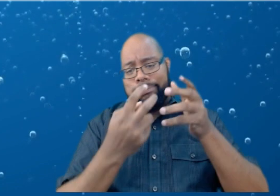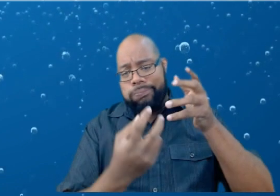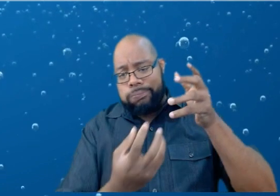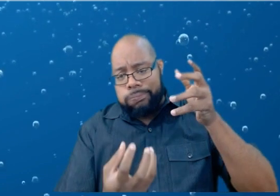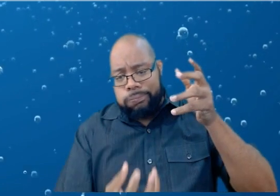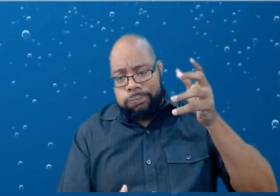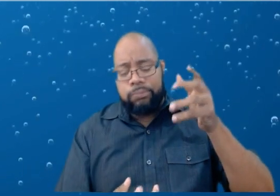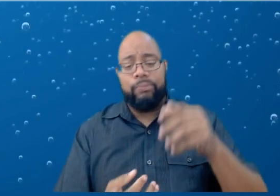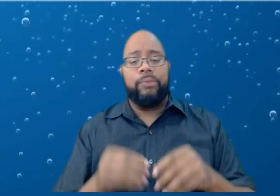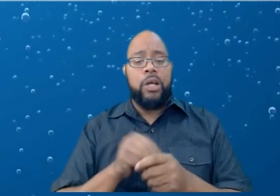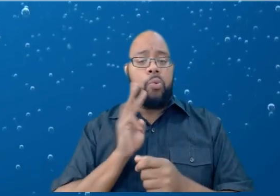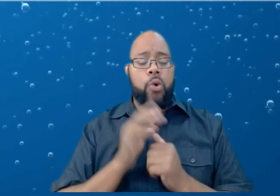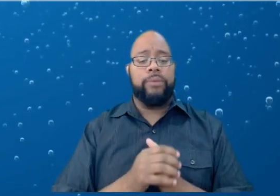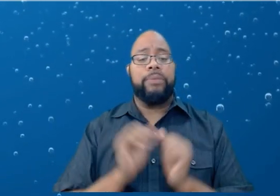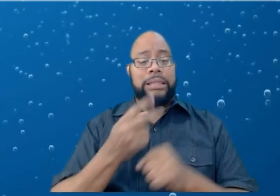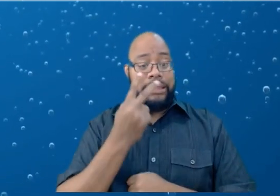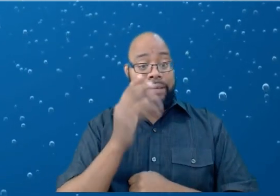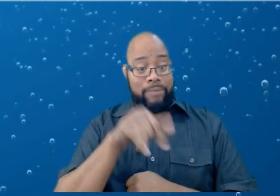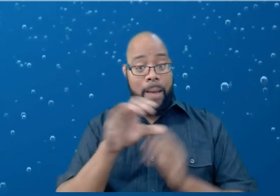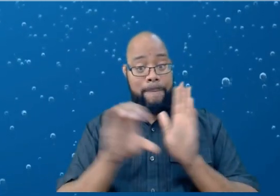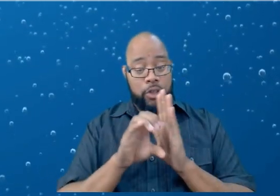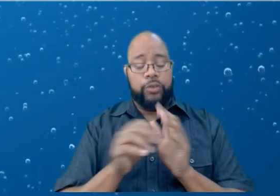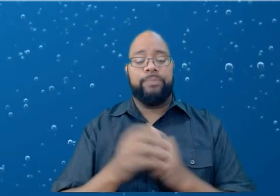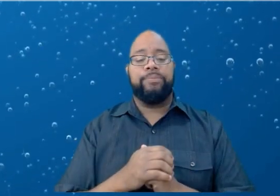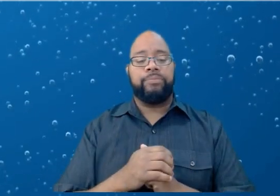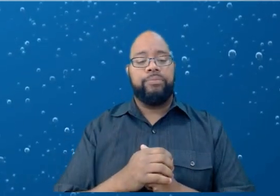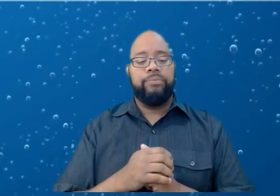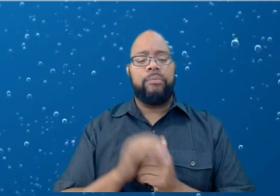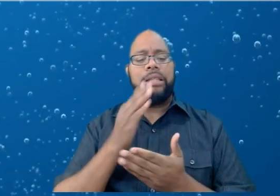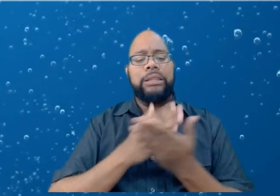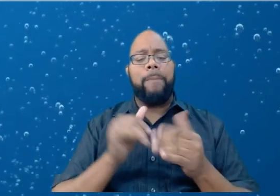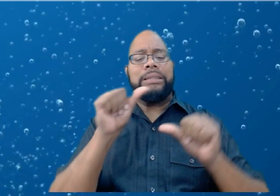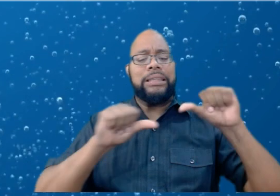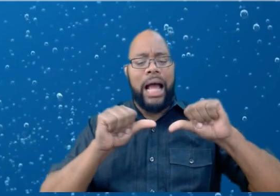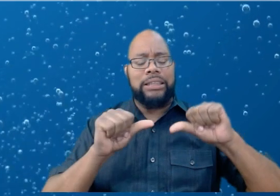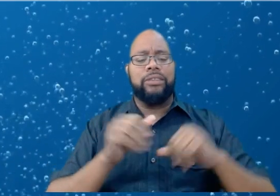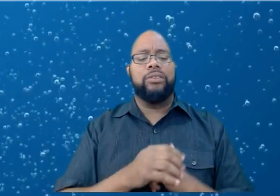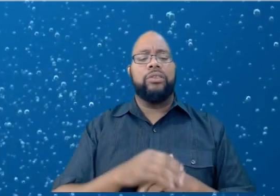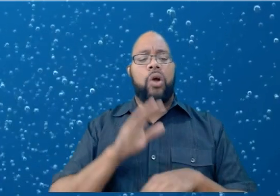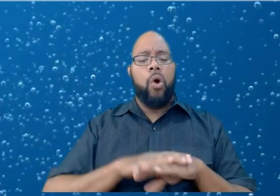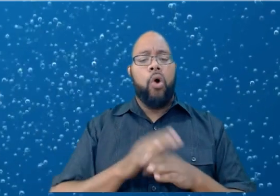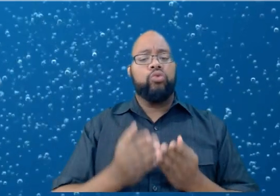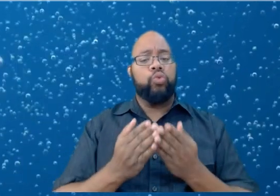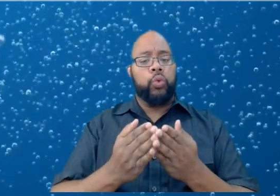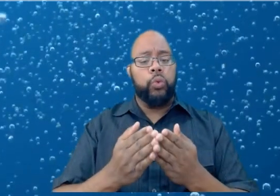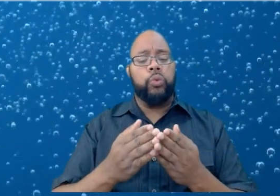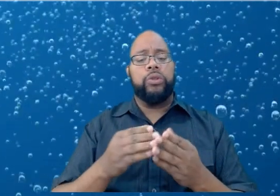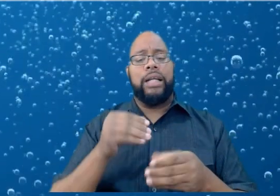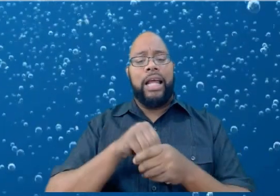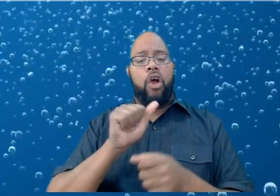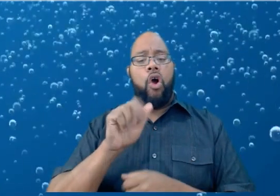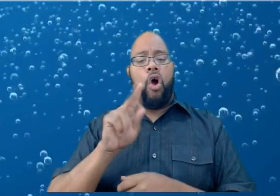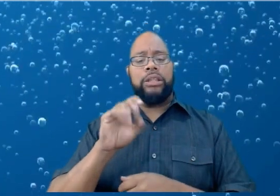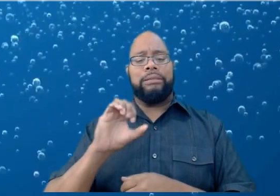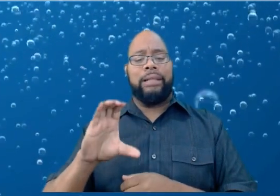going down the water column. You can see here, this is some of the scientists on the Arctic cruise